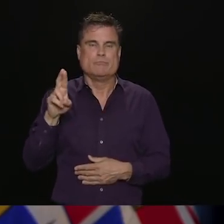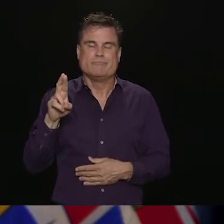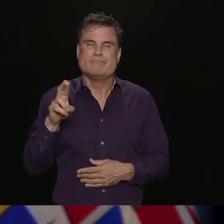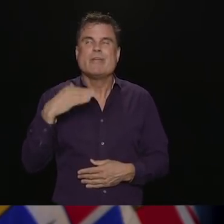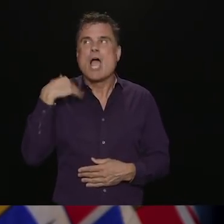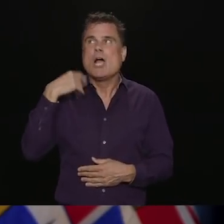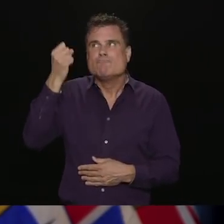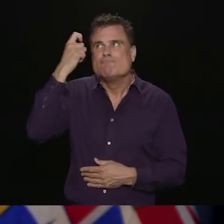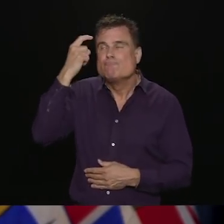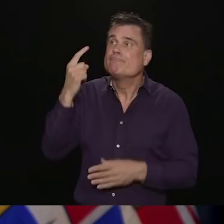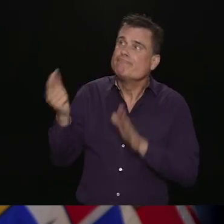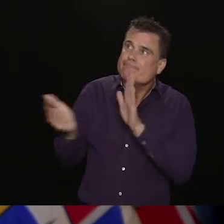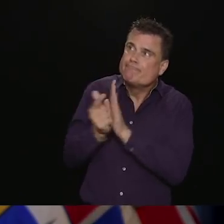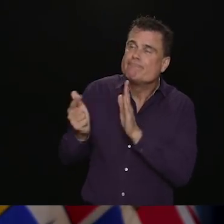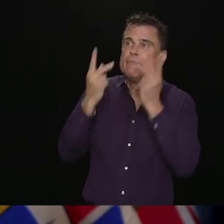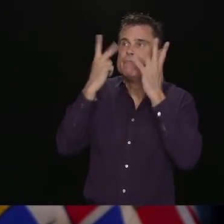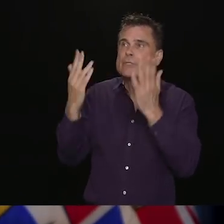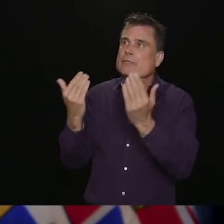So